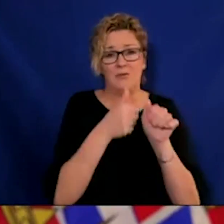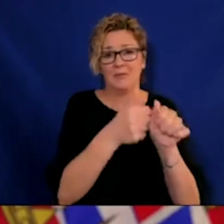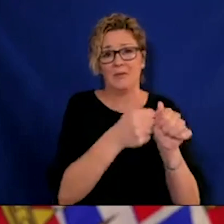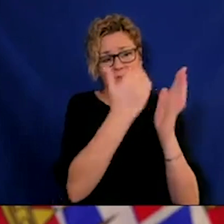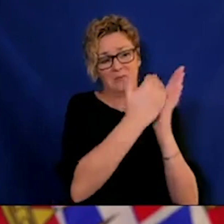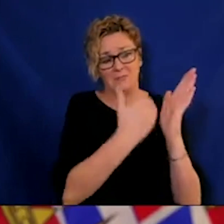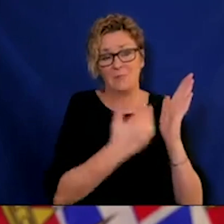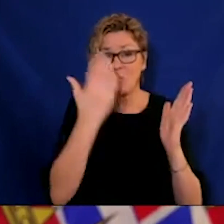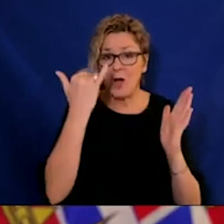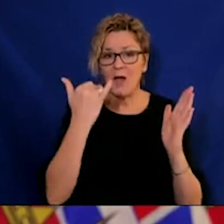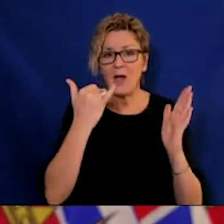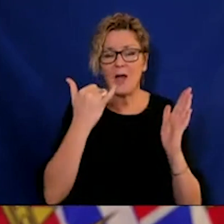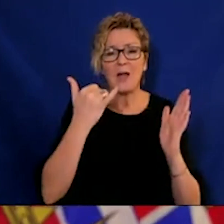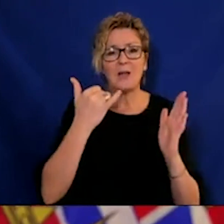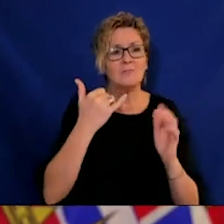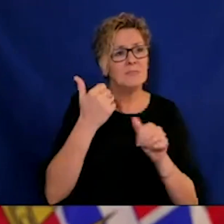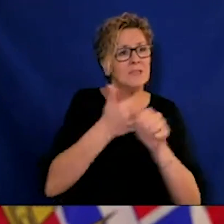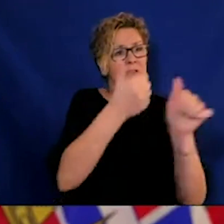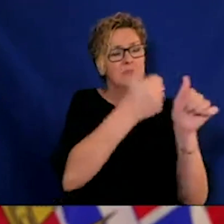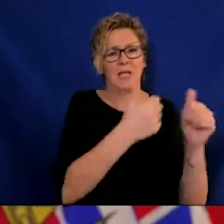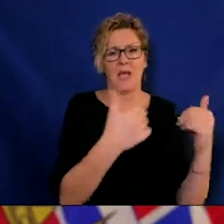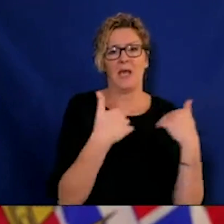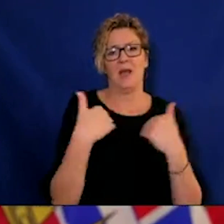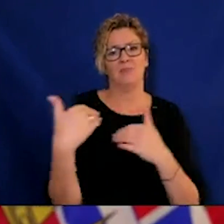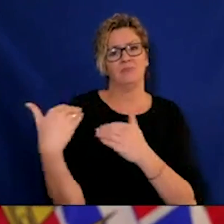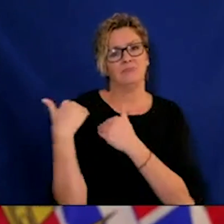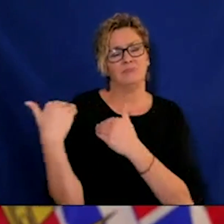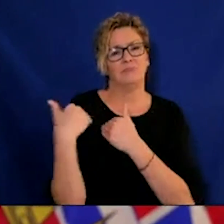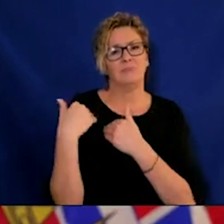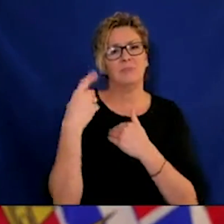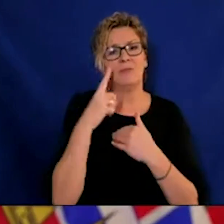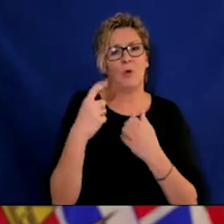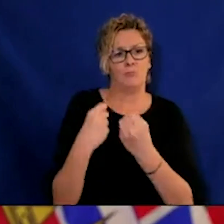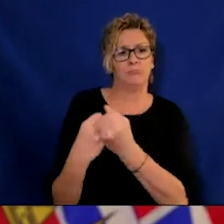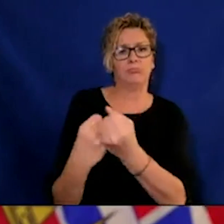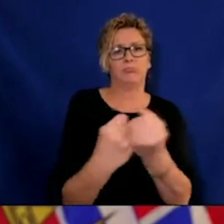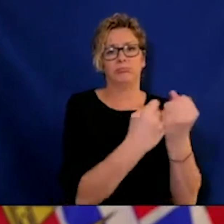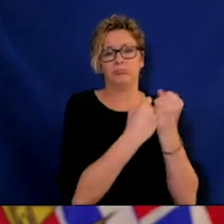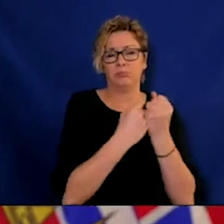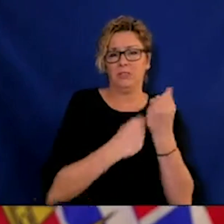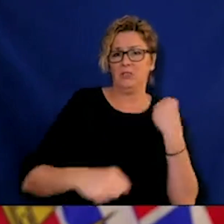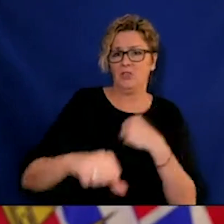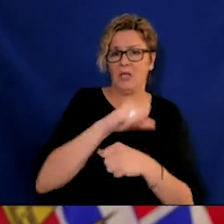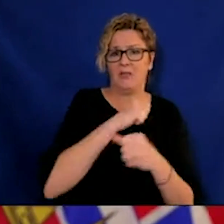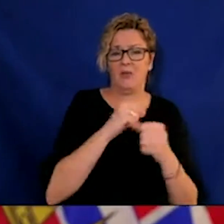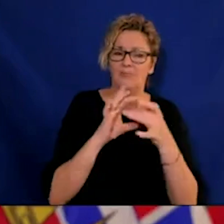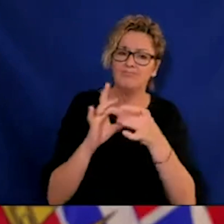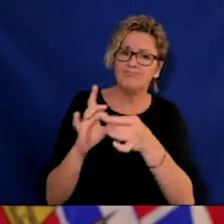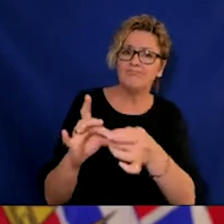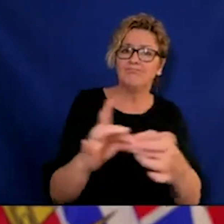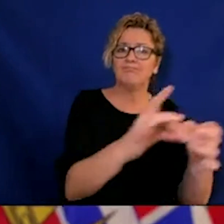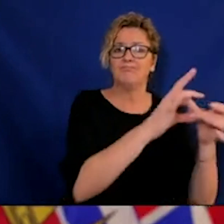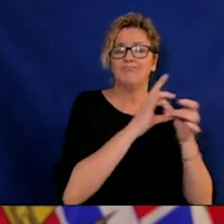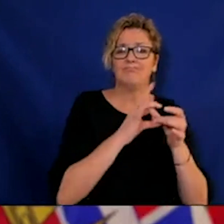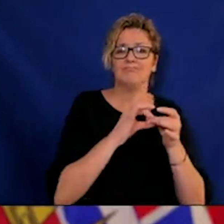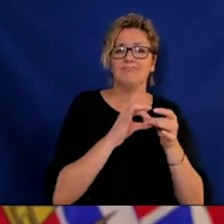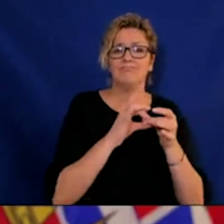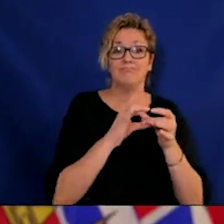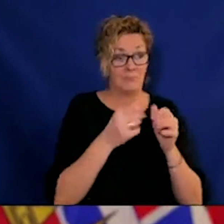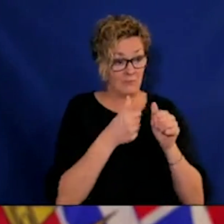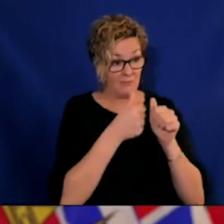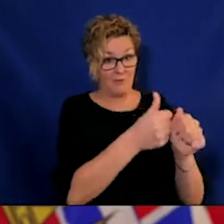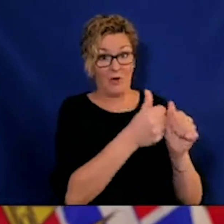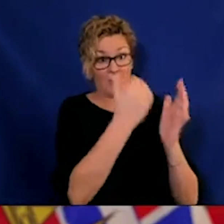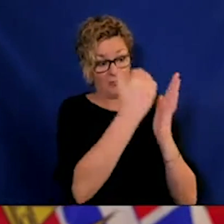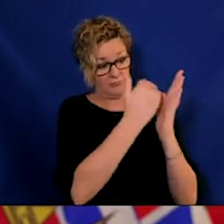fellow citizens, and it's how we show we care. That is how we are going to make it through this pandemic.